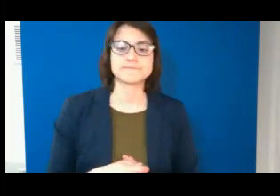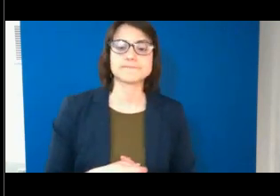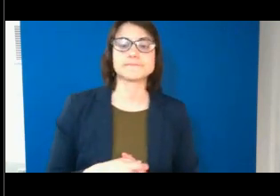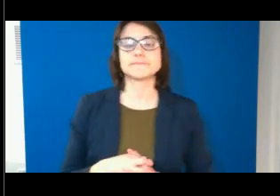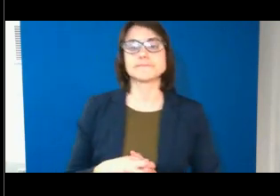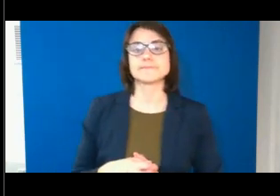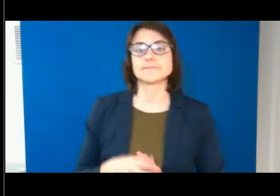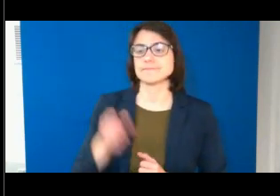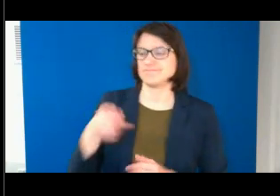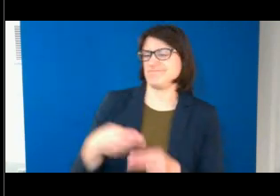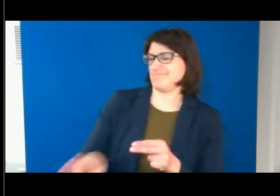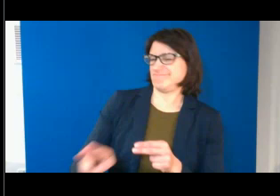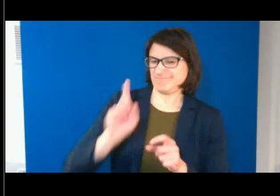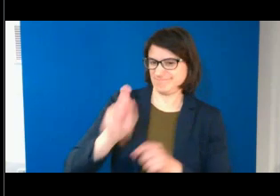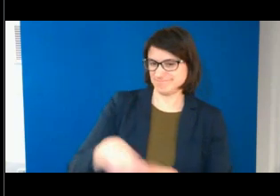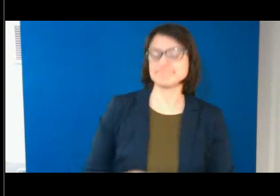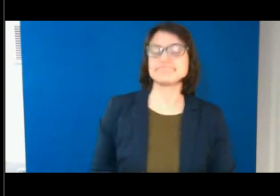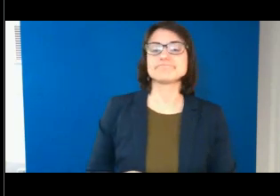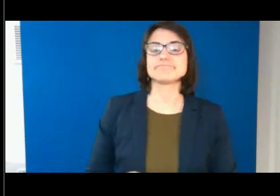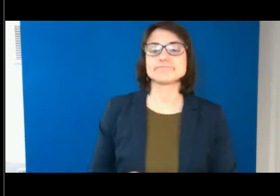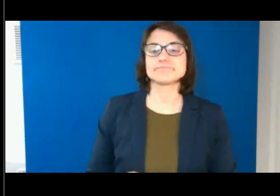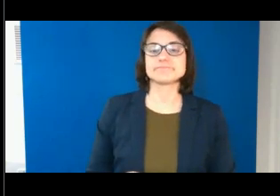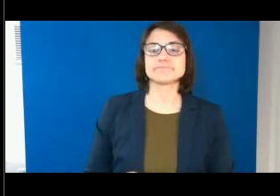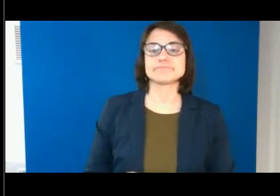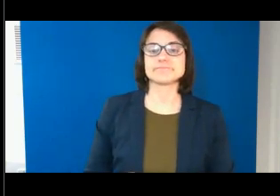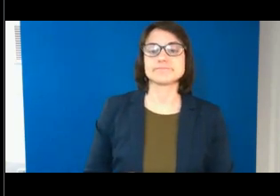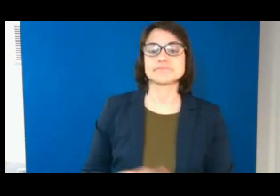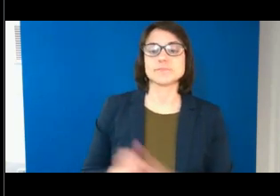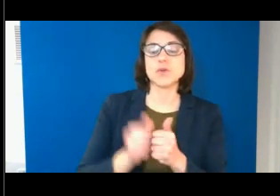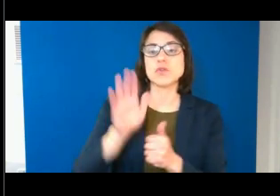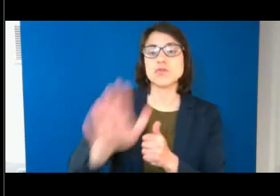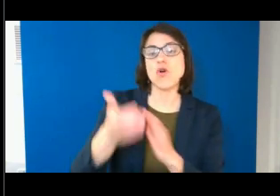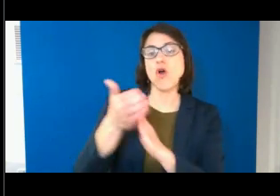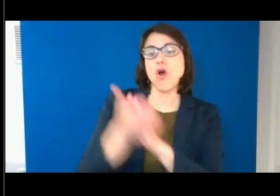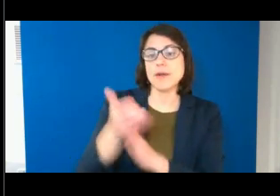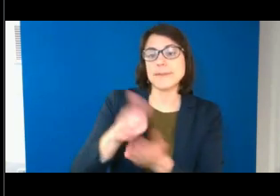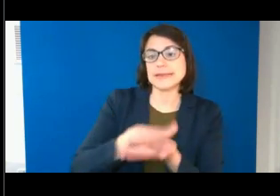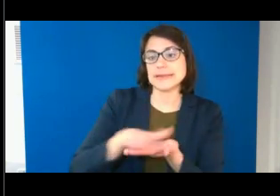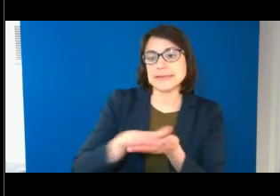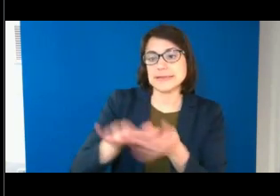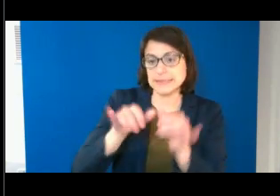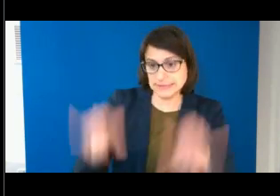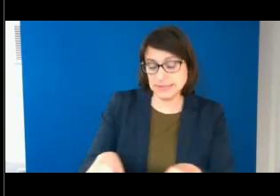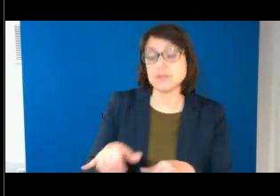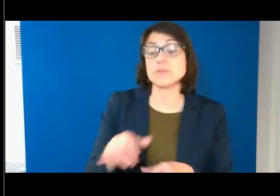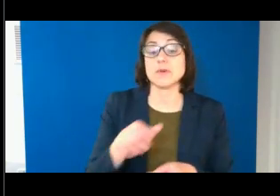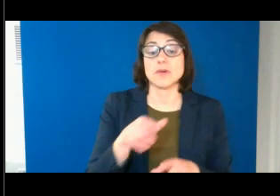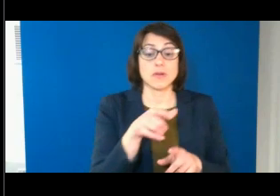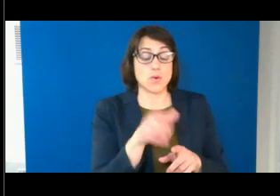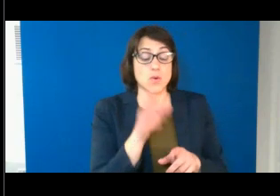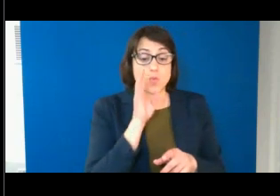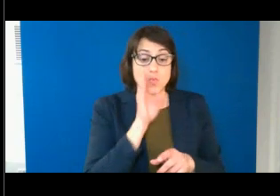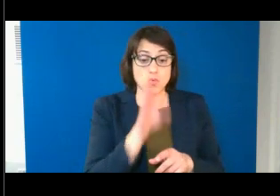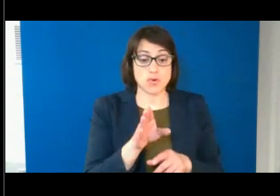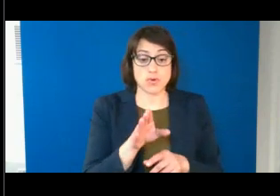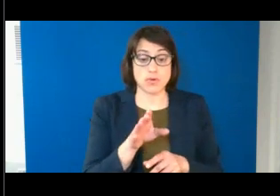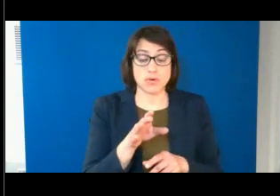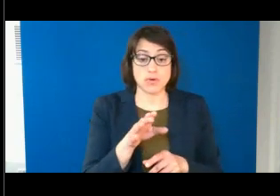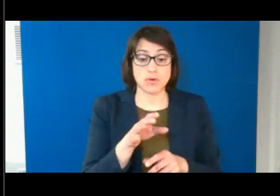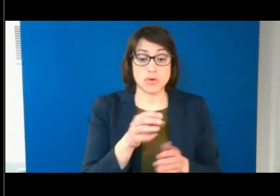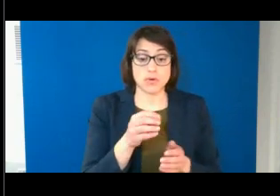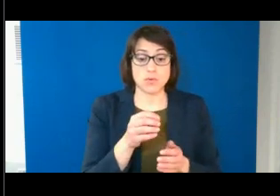This is a quick one. With your automated cleaning system, would a wastewater treatment facility employee need to do